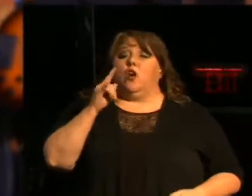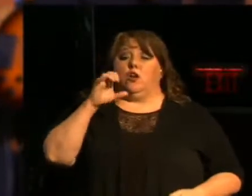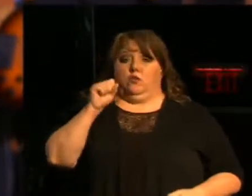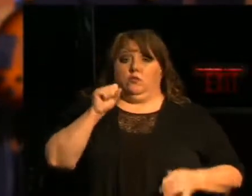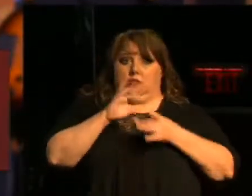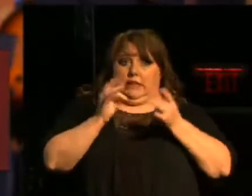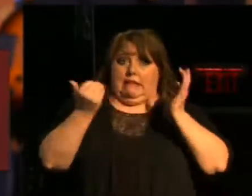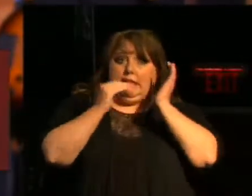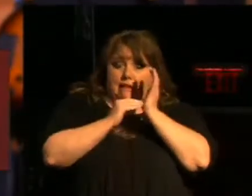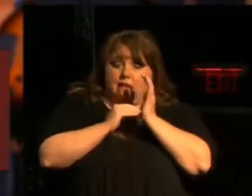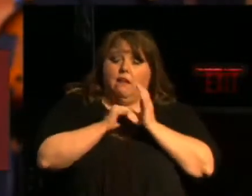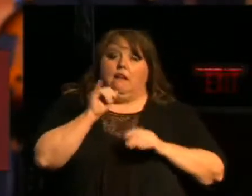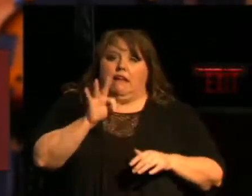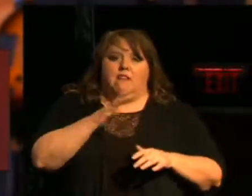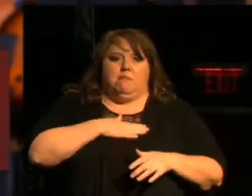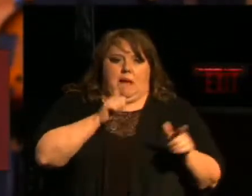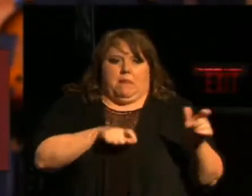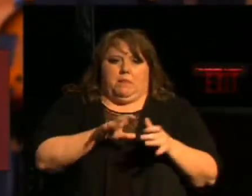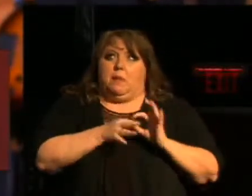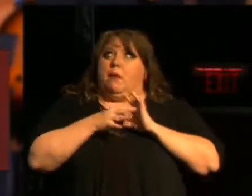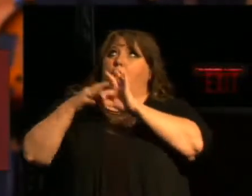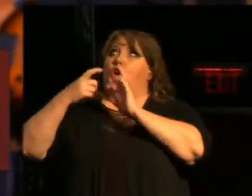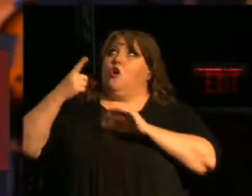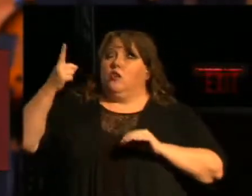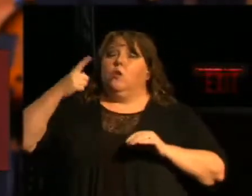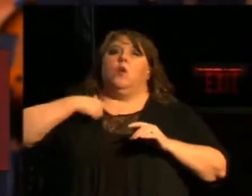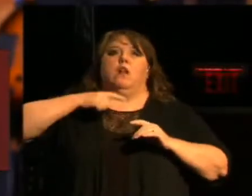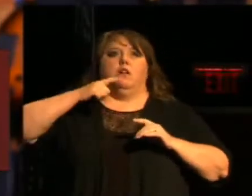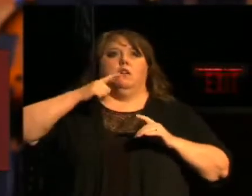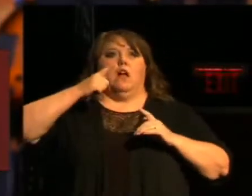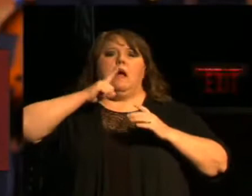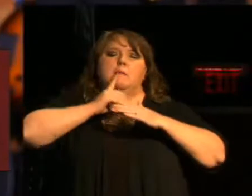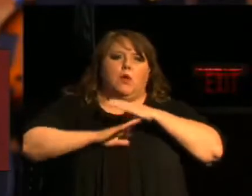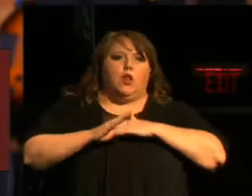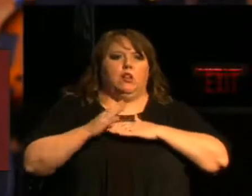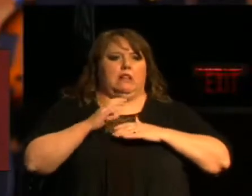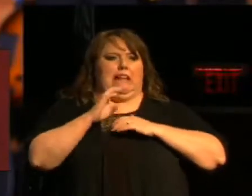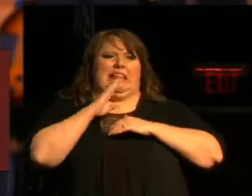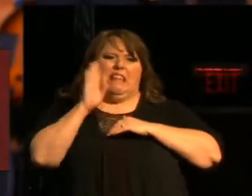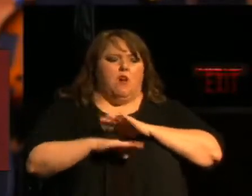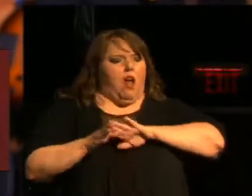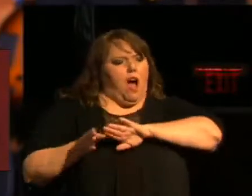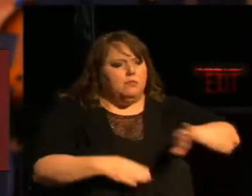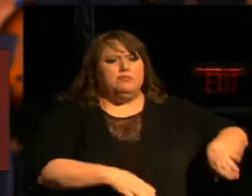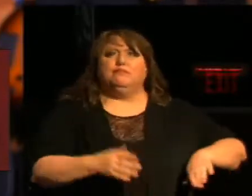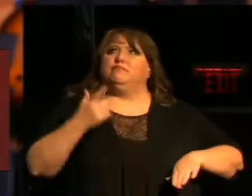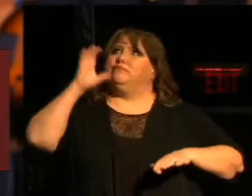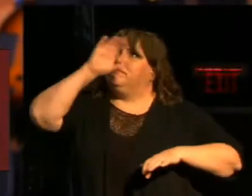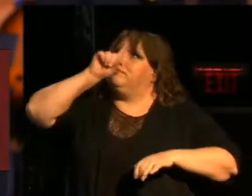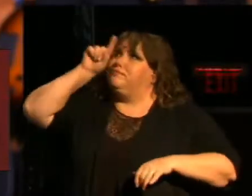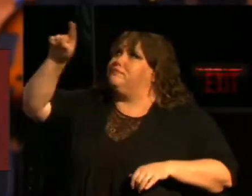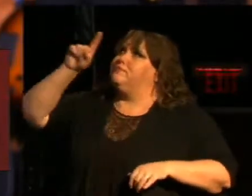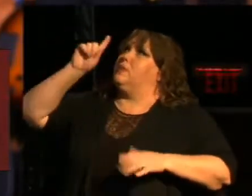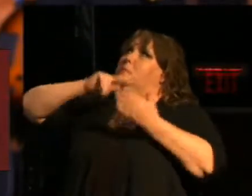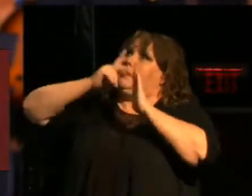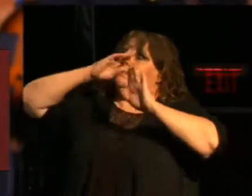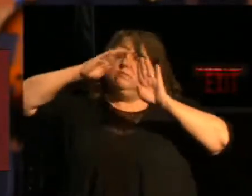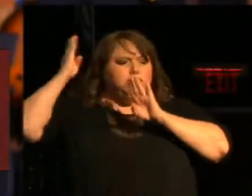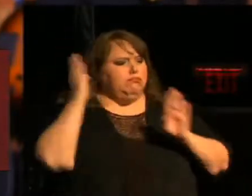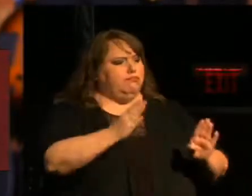and brought the perfect tribute to what America really is about. America is about us all. It's about